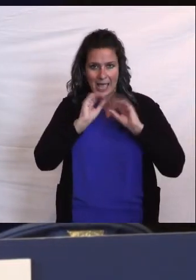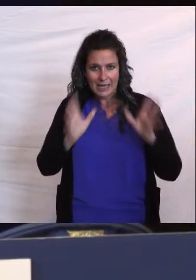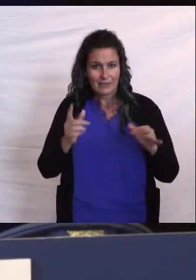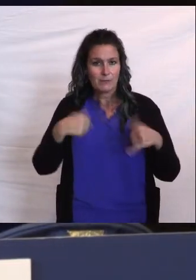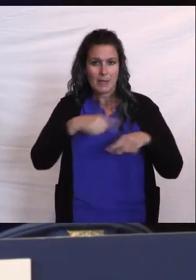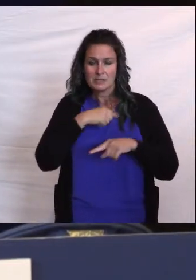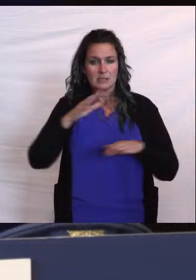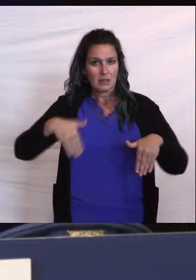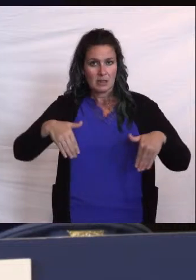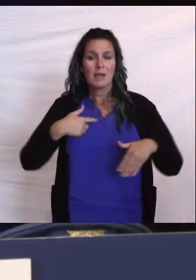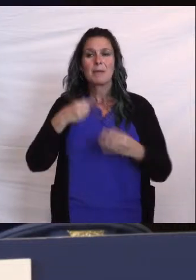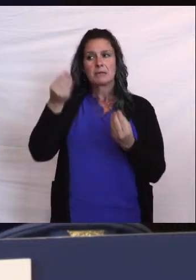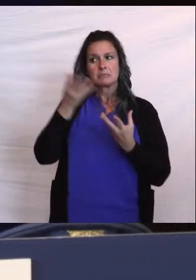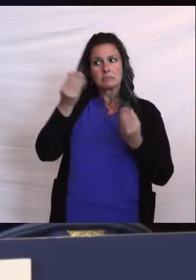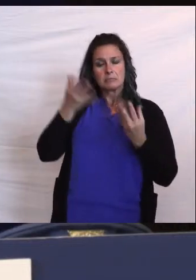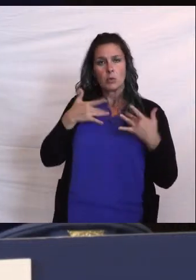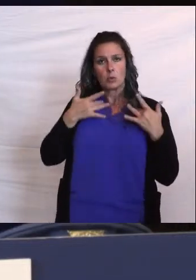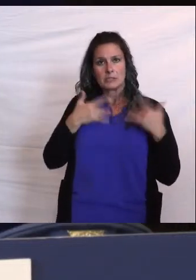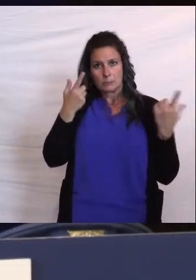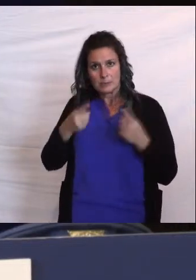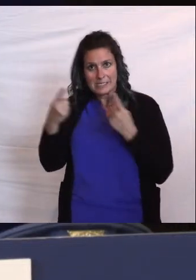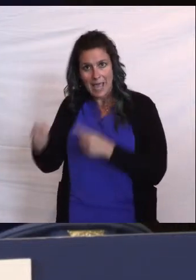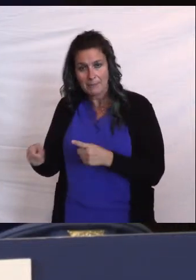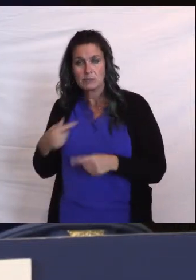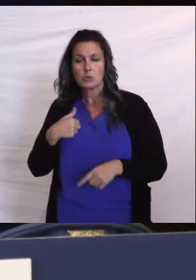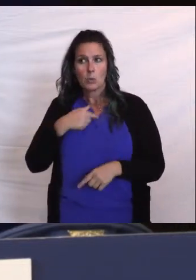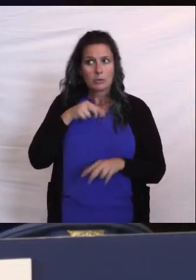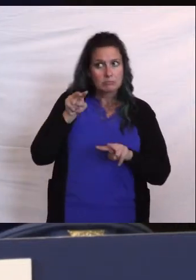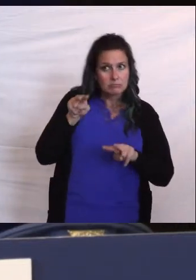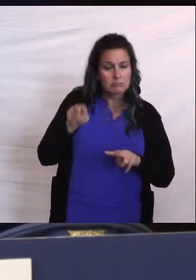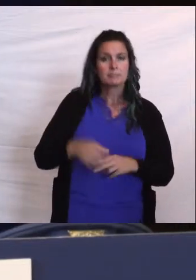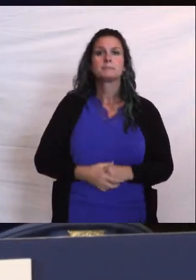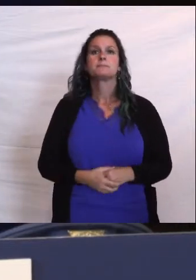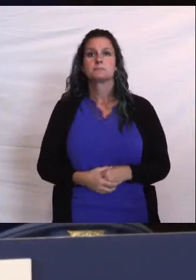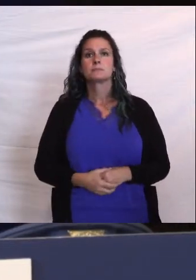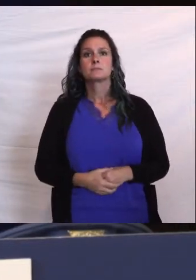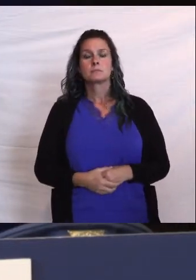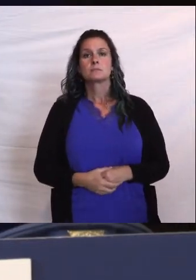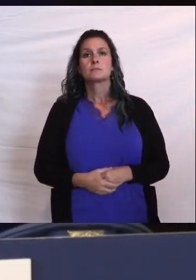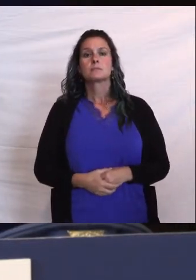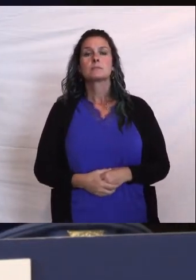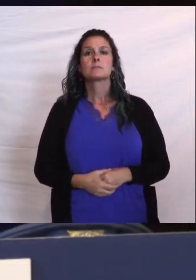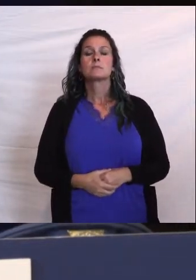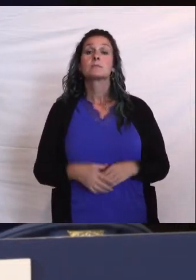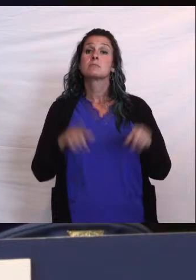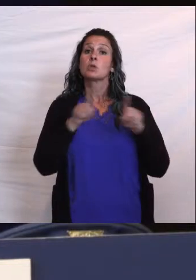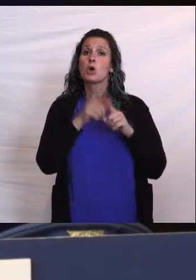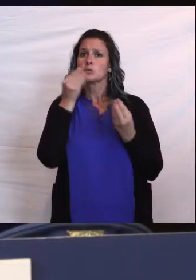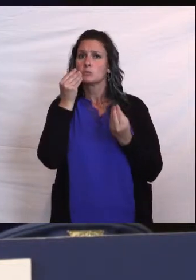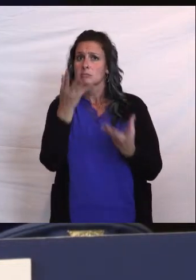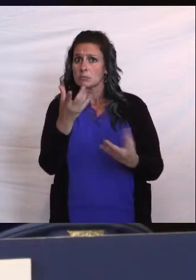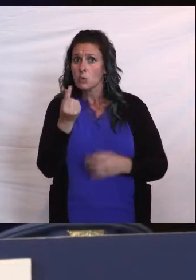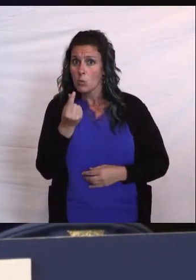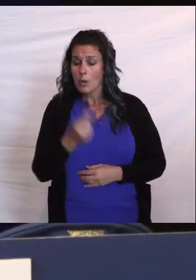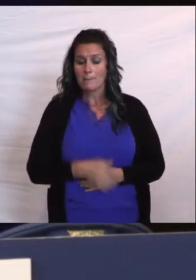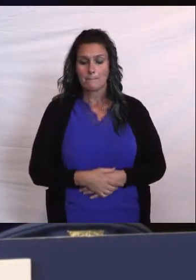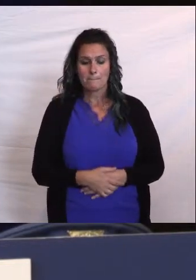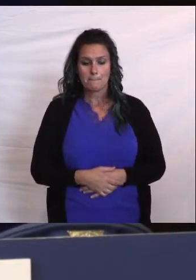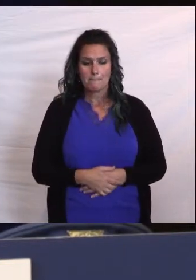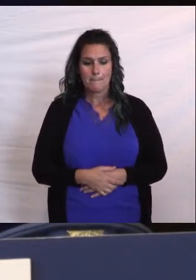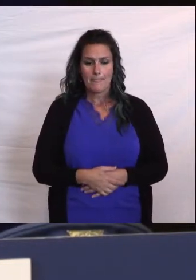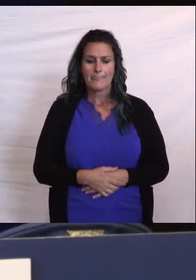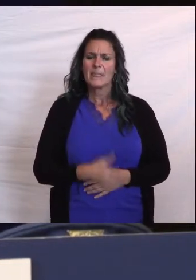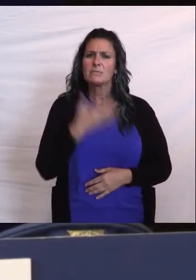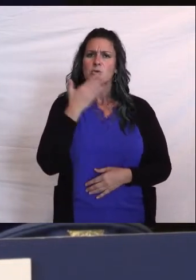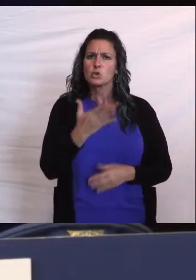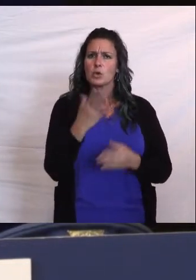certainly kept us aware, and we're monitoring that. And on an unrelated note, but I think one worth mentioning, was a very productive